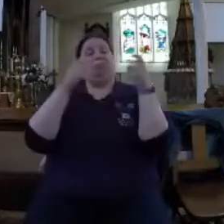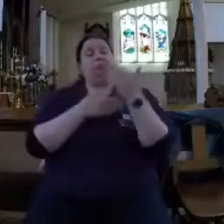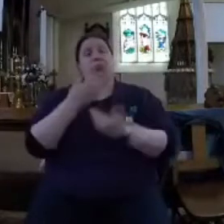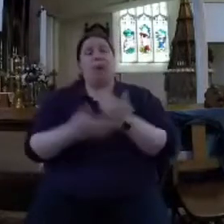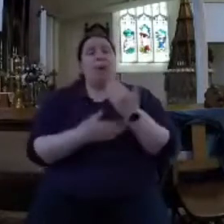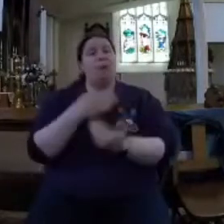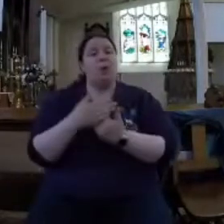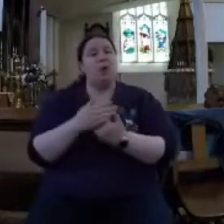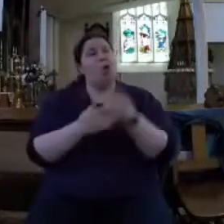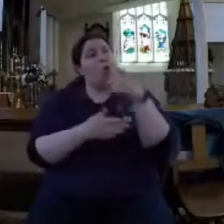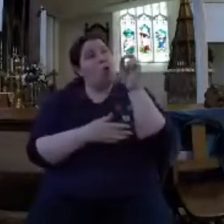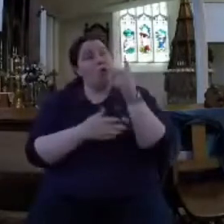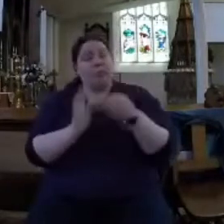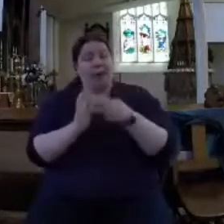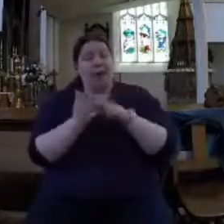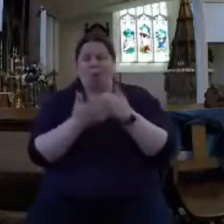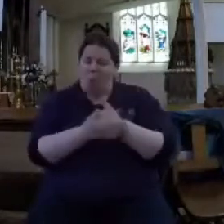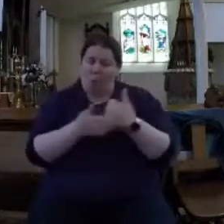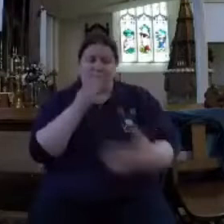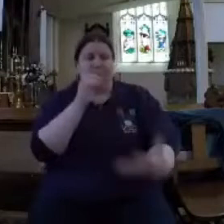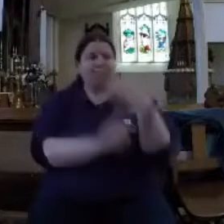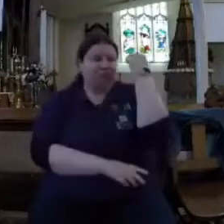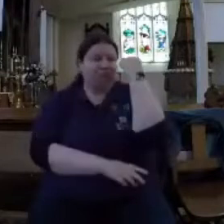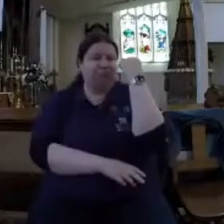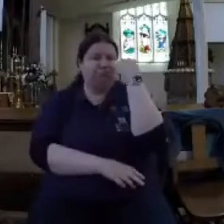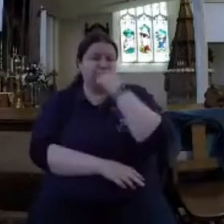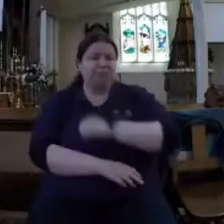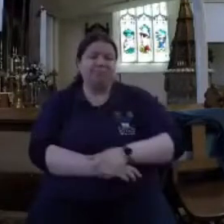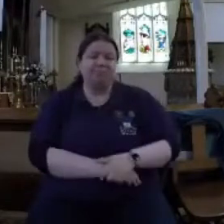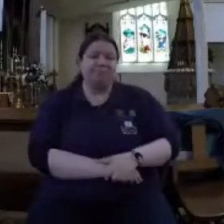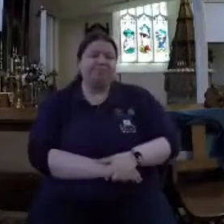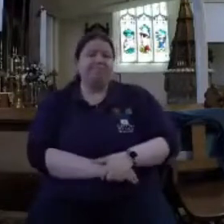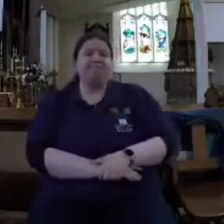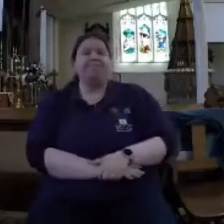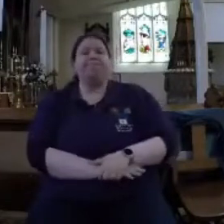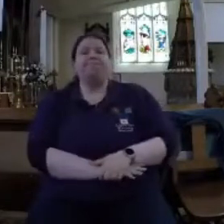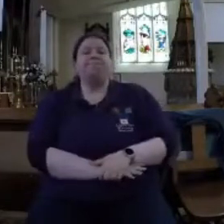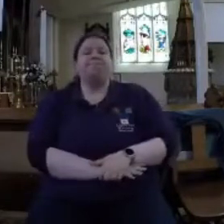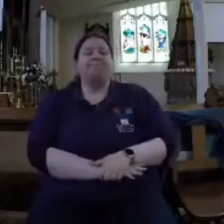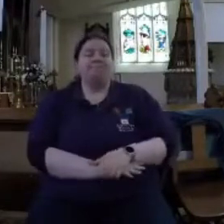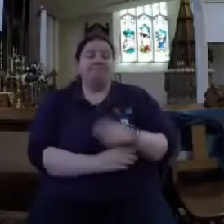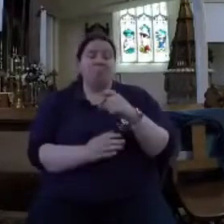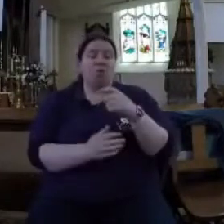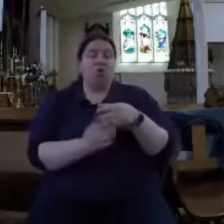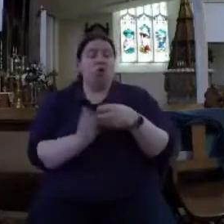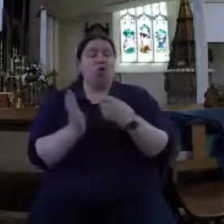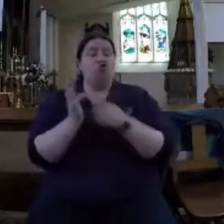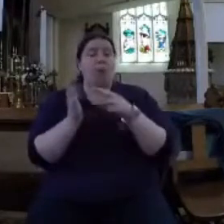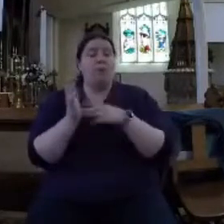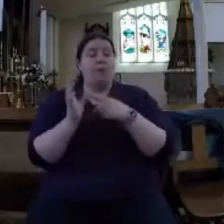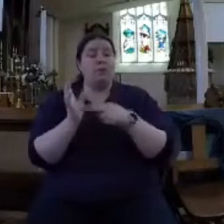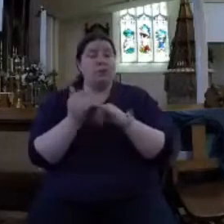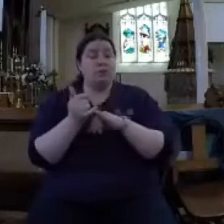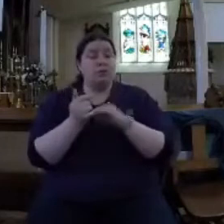God's plan always prevails. God's plan always prevails. Romans